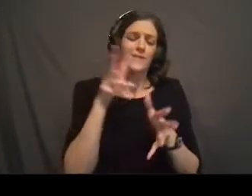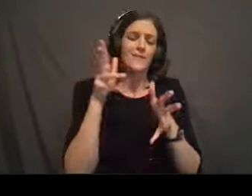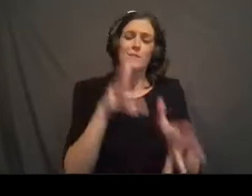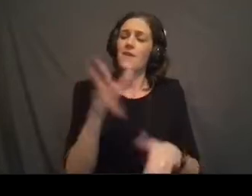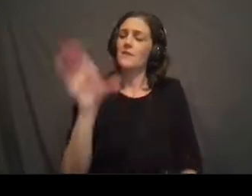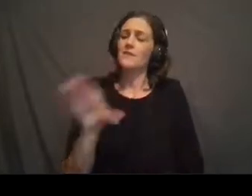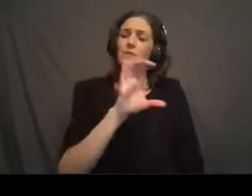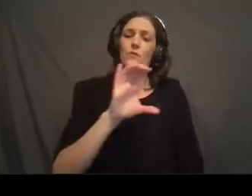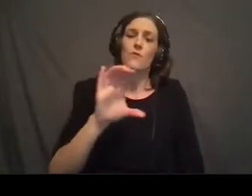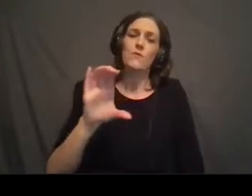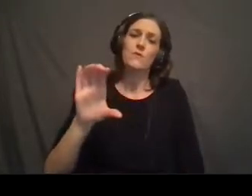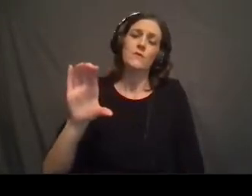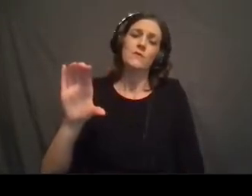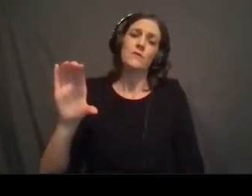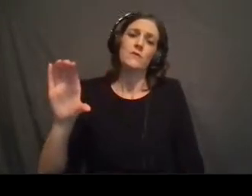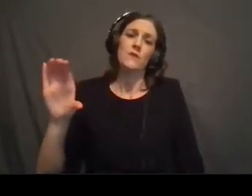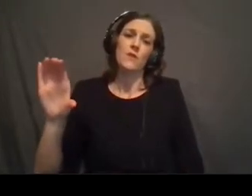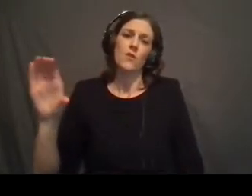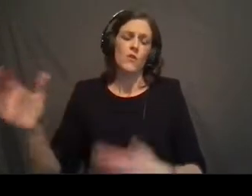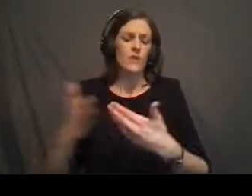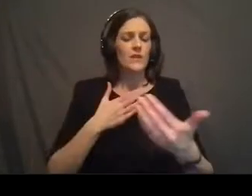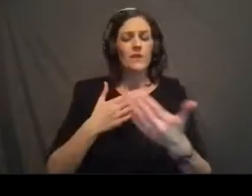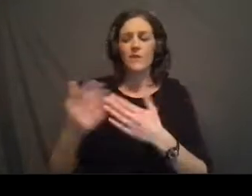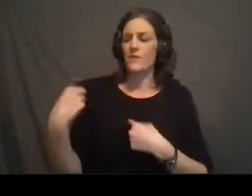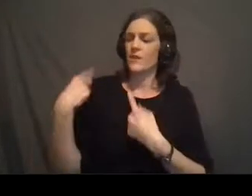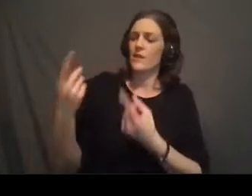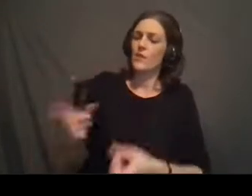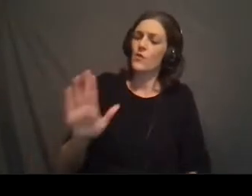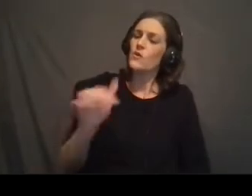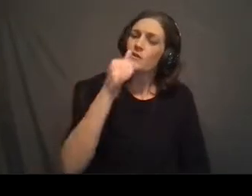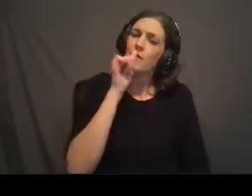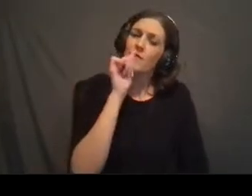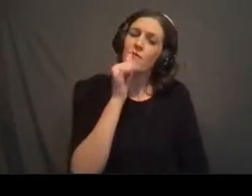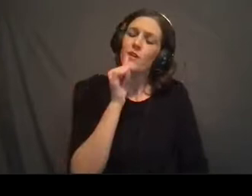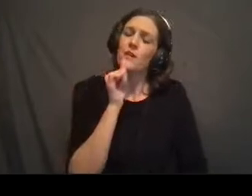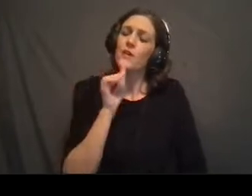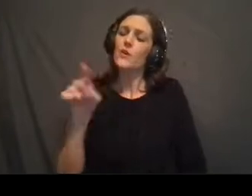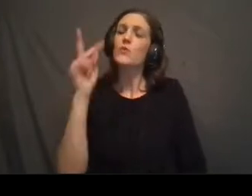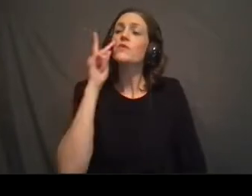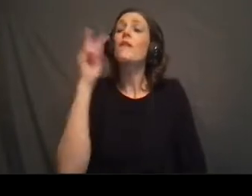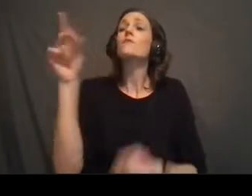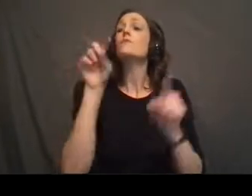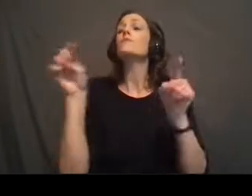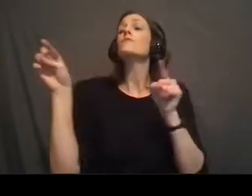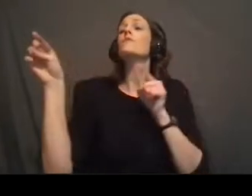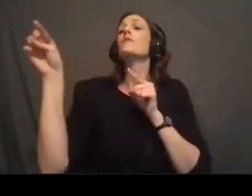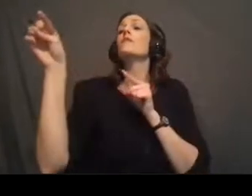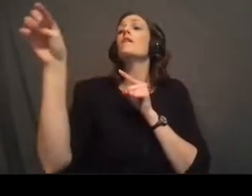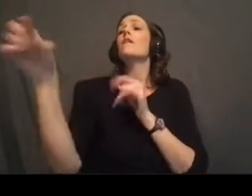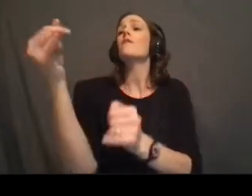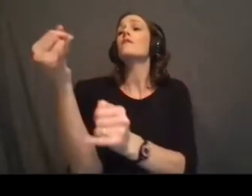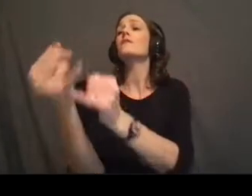not despise the cross, for even in your suffering you saw to